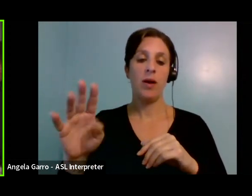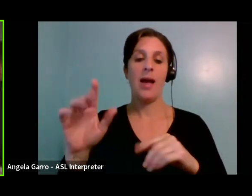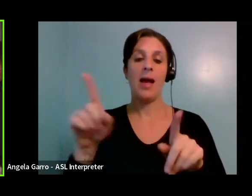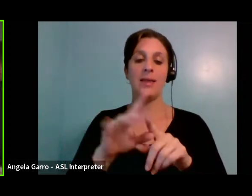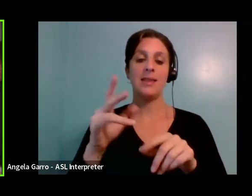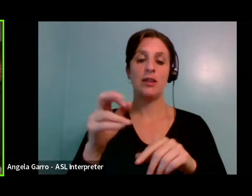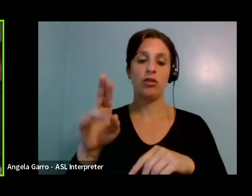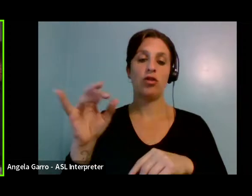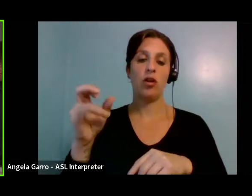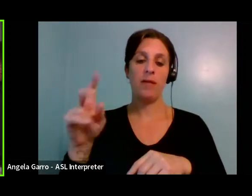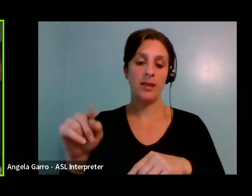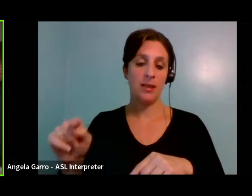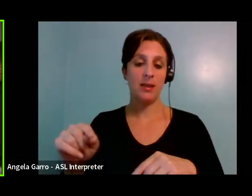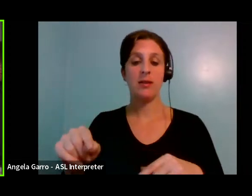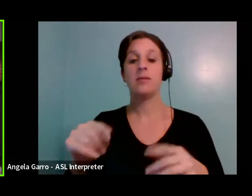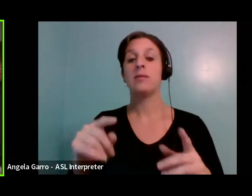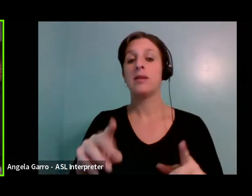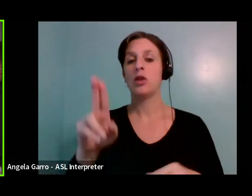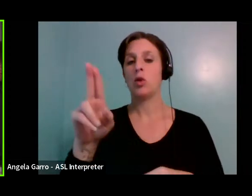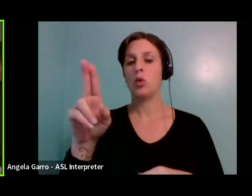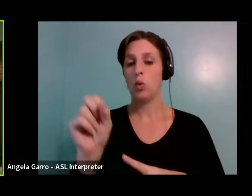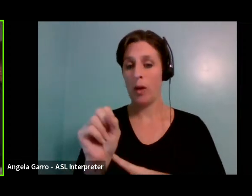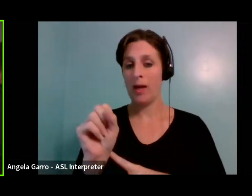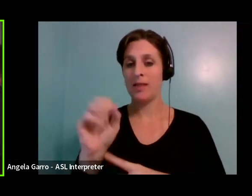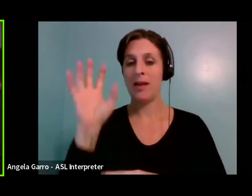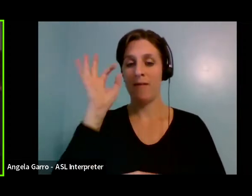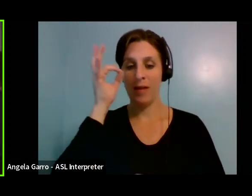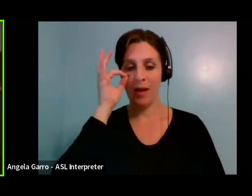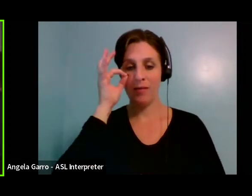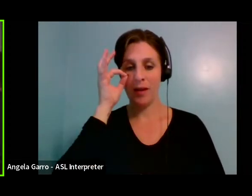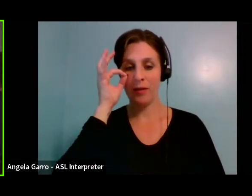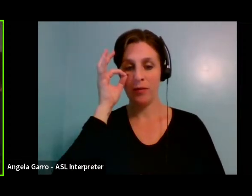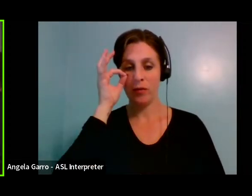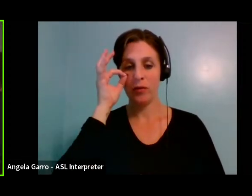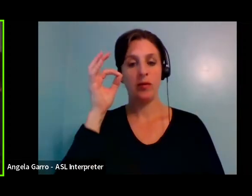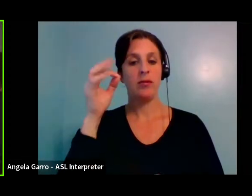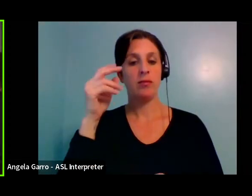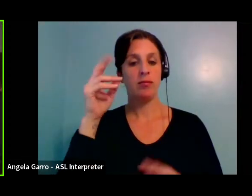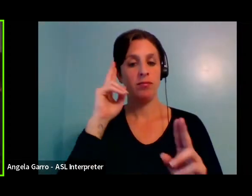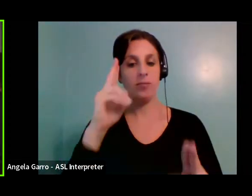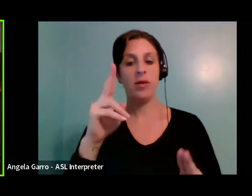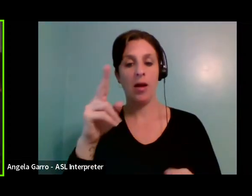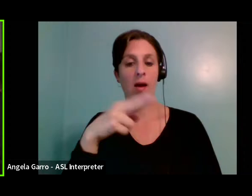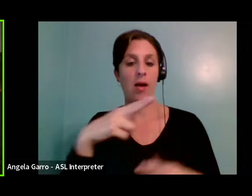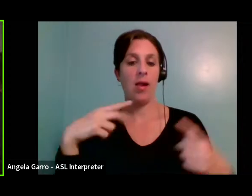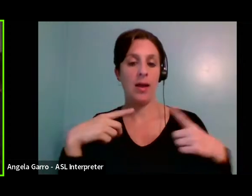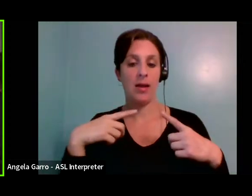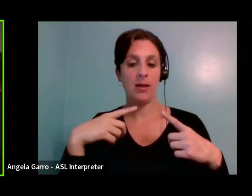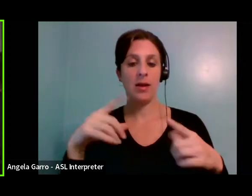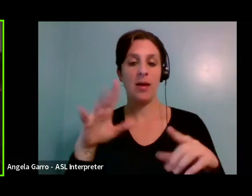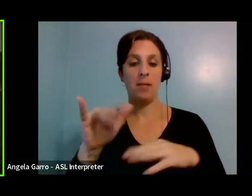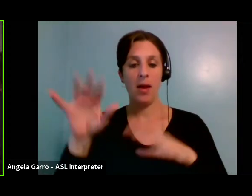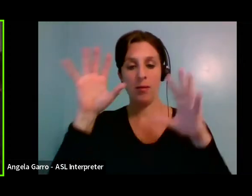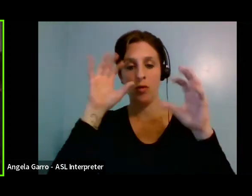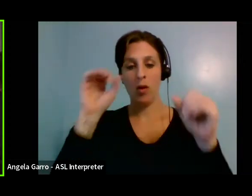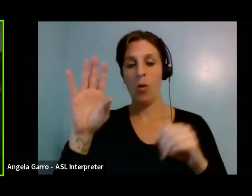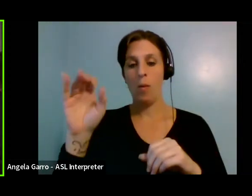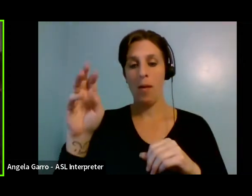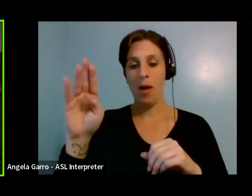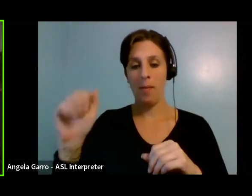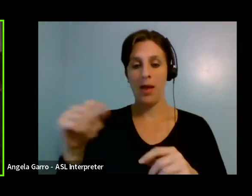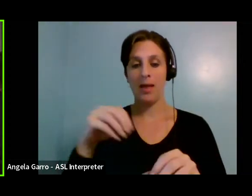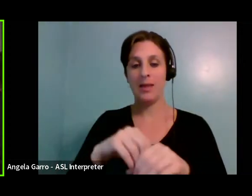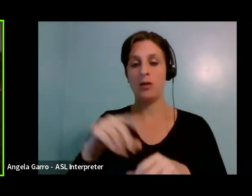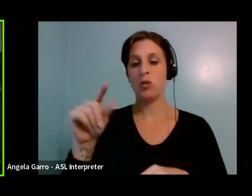Whereas, Cesar Chavez Day is a U.S. federal commemorative holiday proclaimed by President Barack Obama in